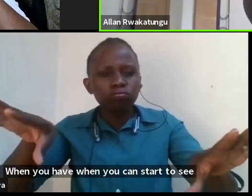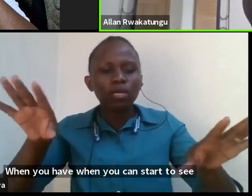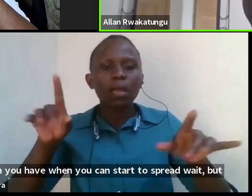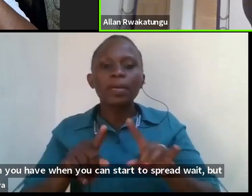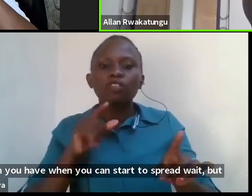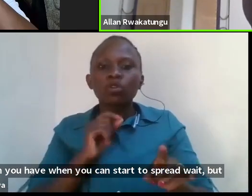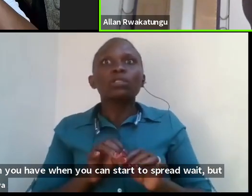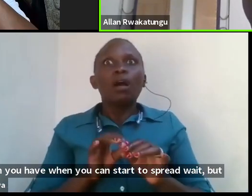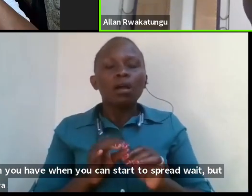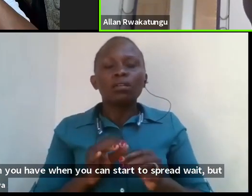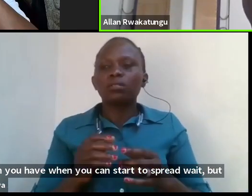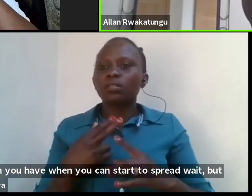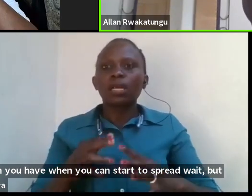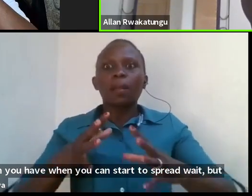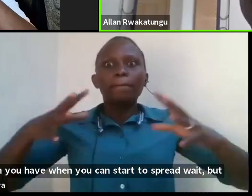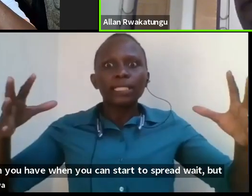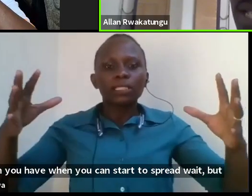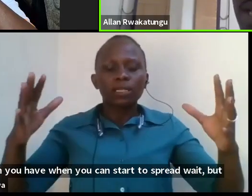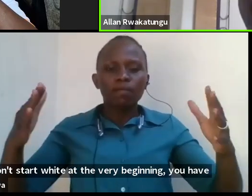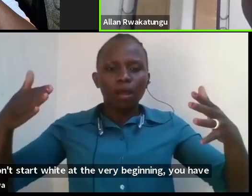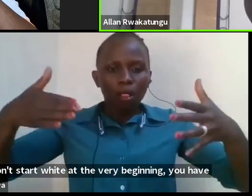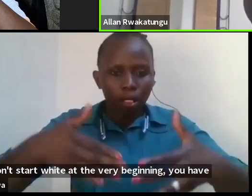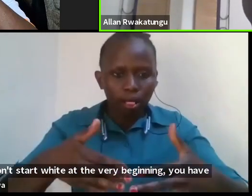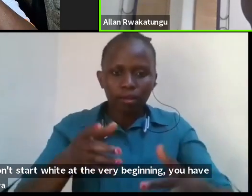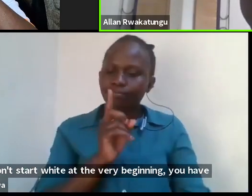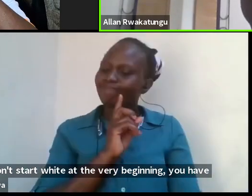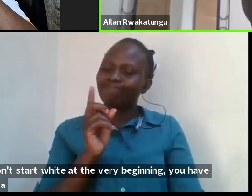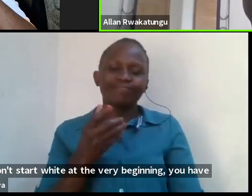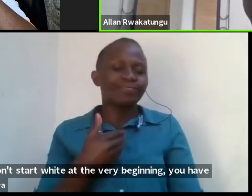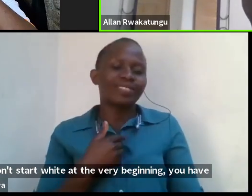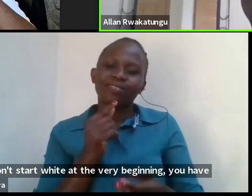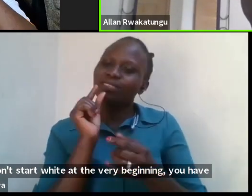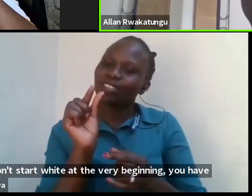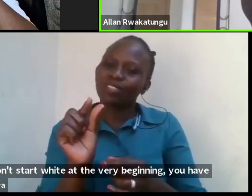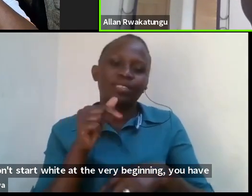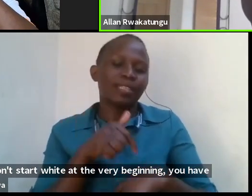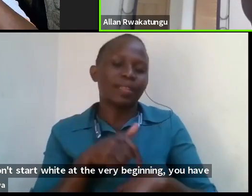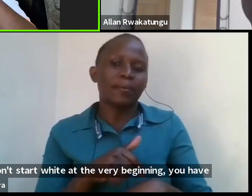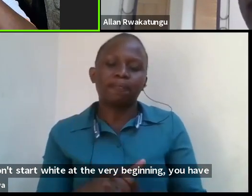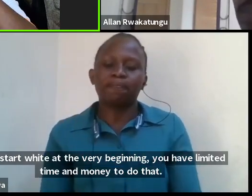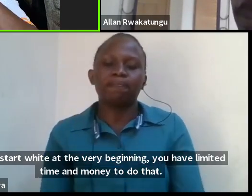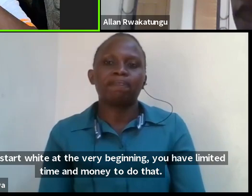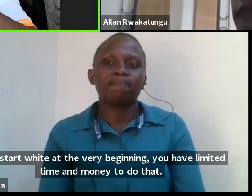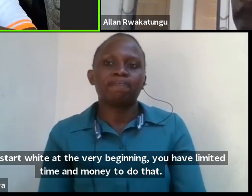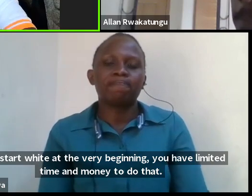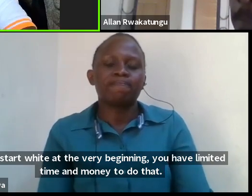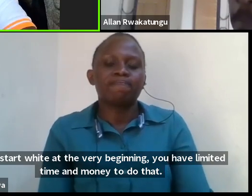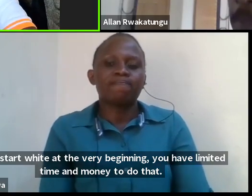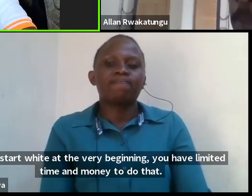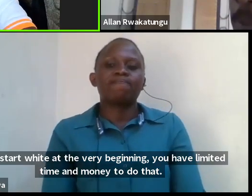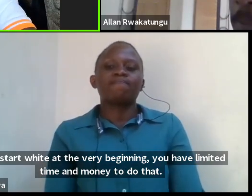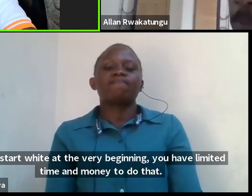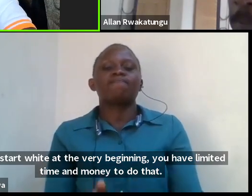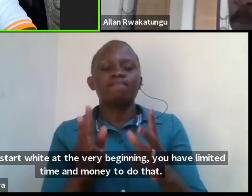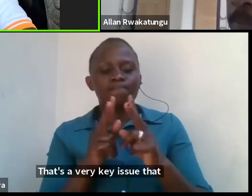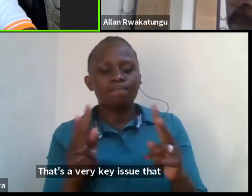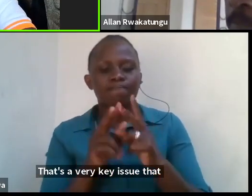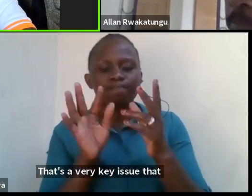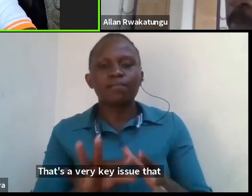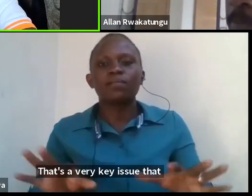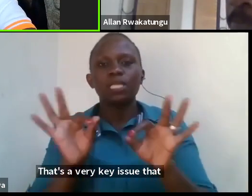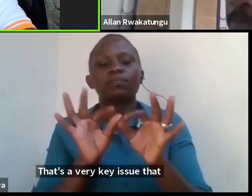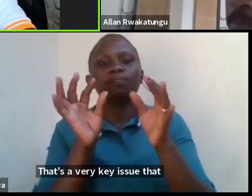wide at the very beginning. You have limited time and money to do that. That's a very key issue that is